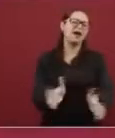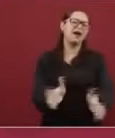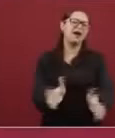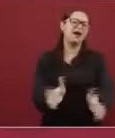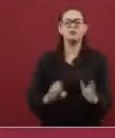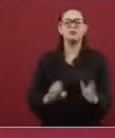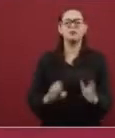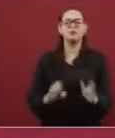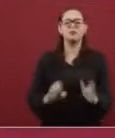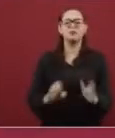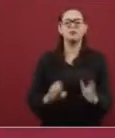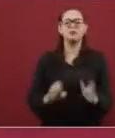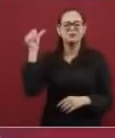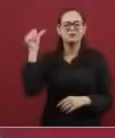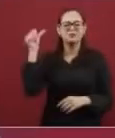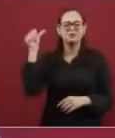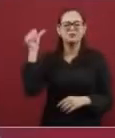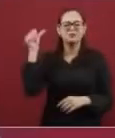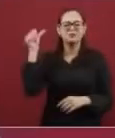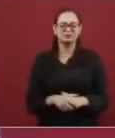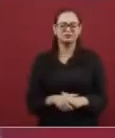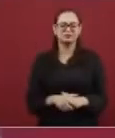And